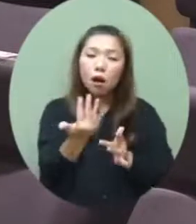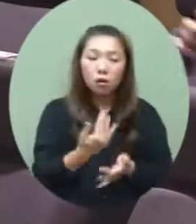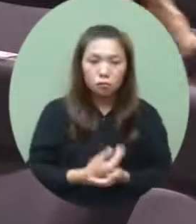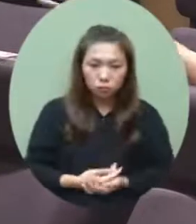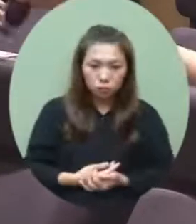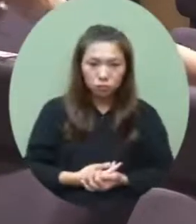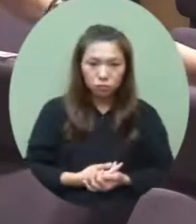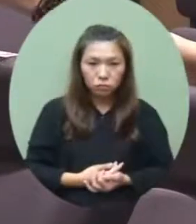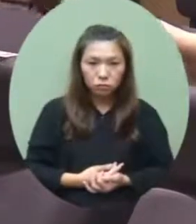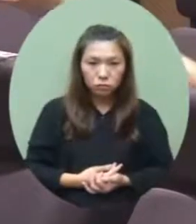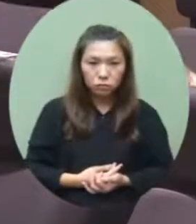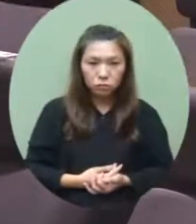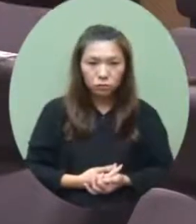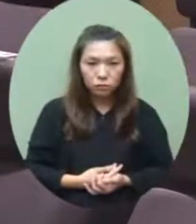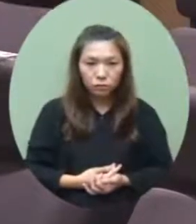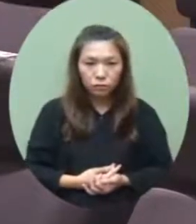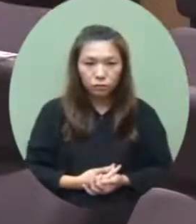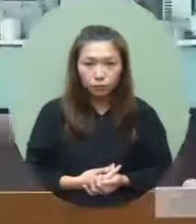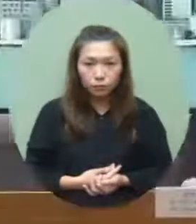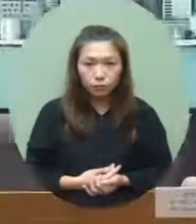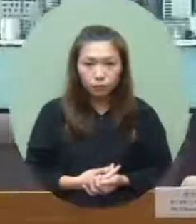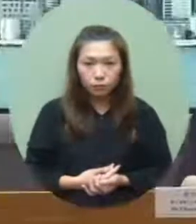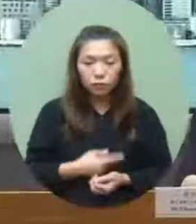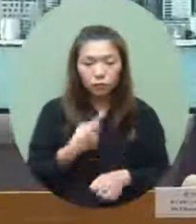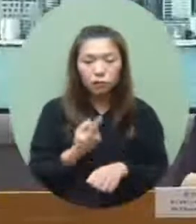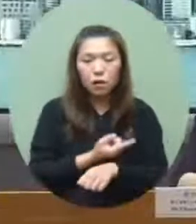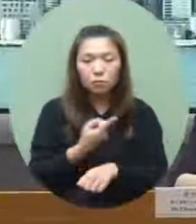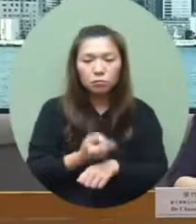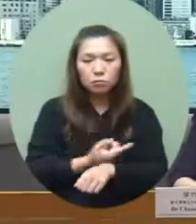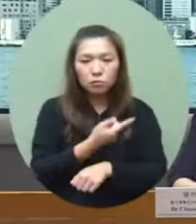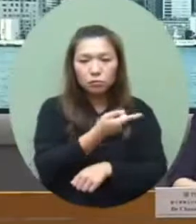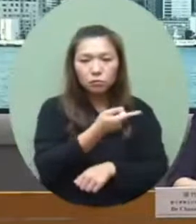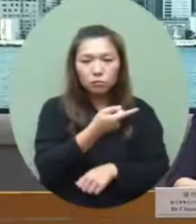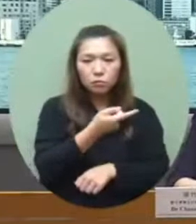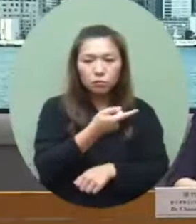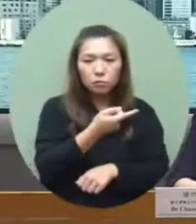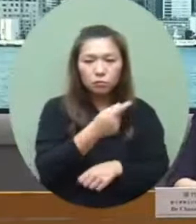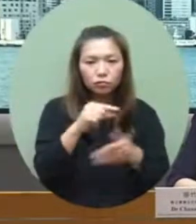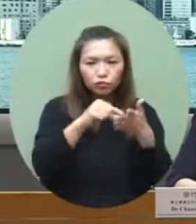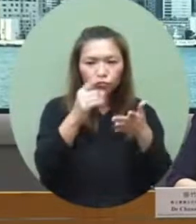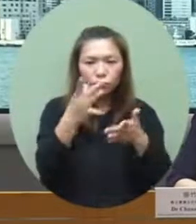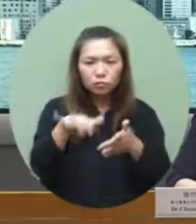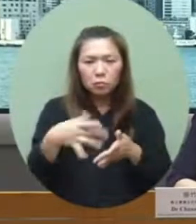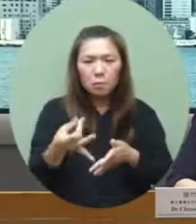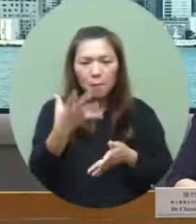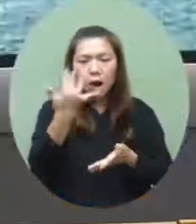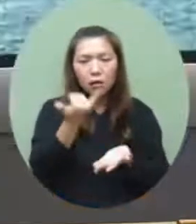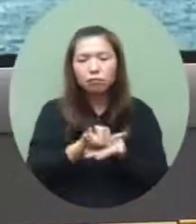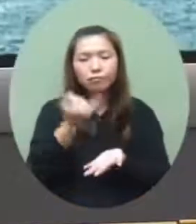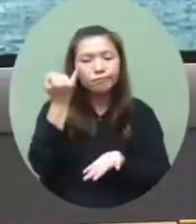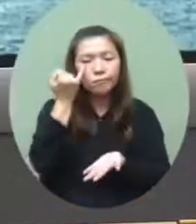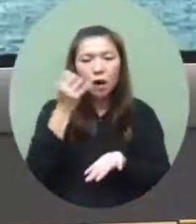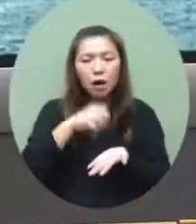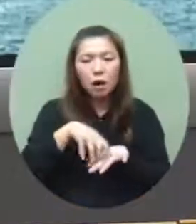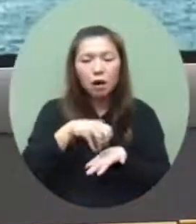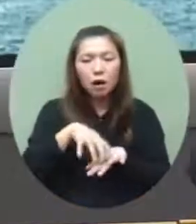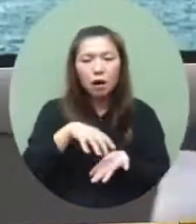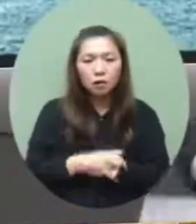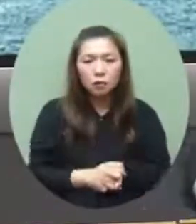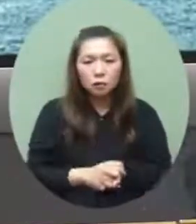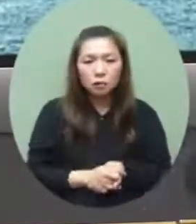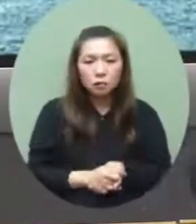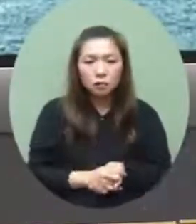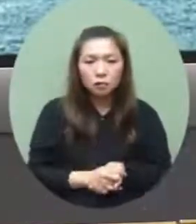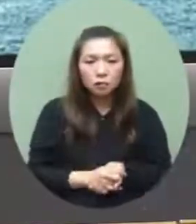to CHK medical centers, how many beds will become available there? Well, I don't have the information about